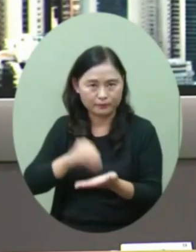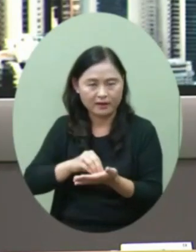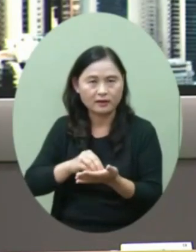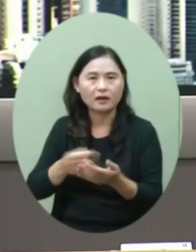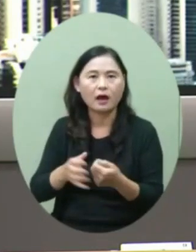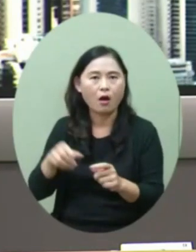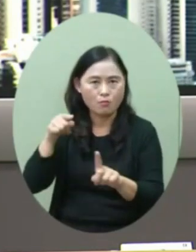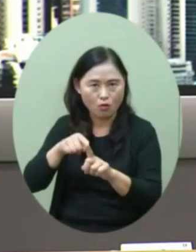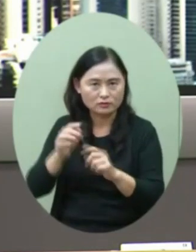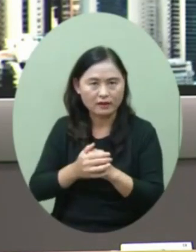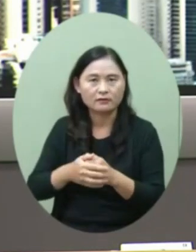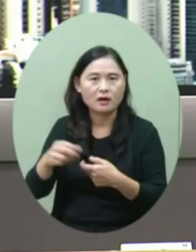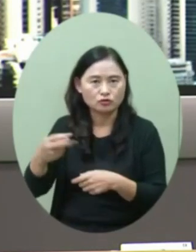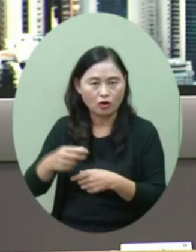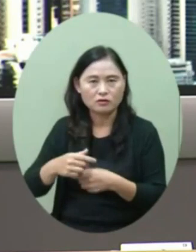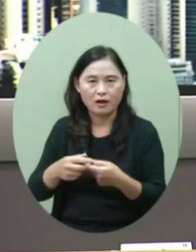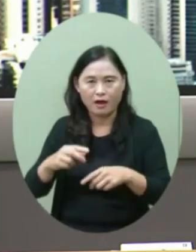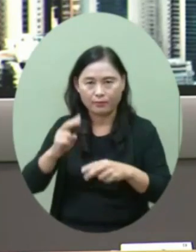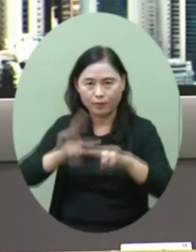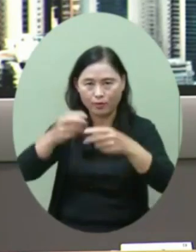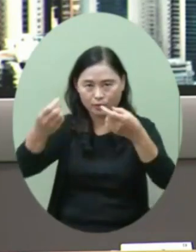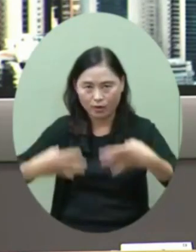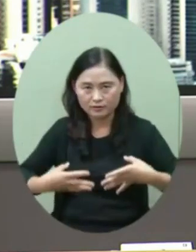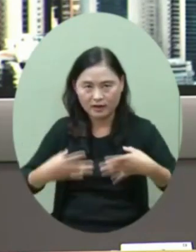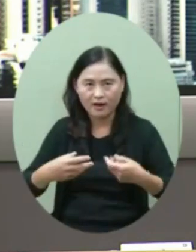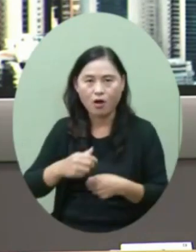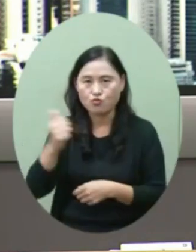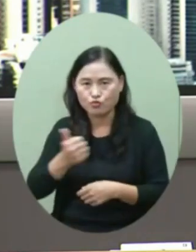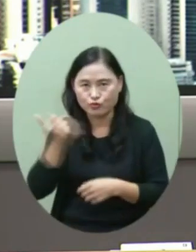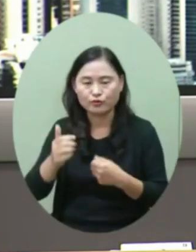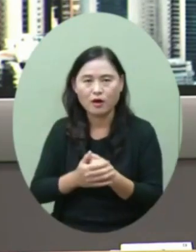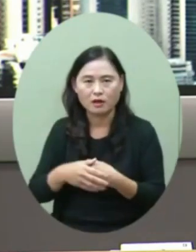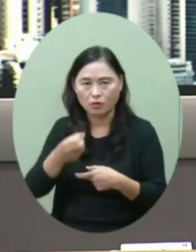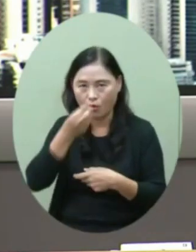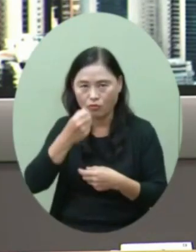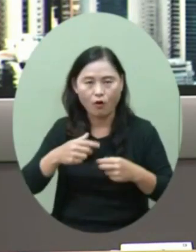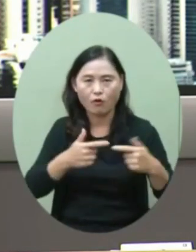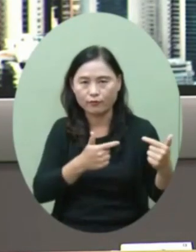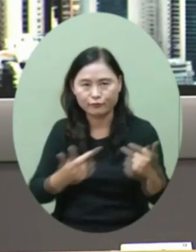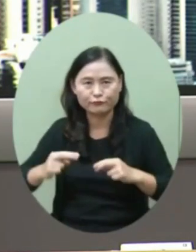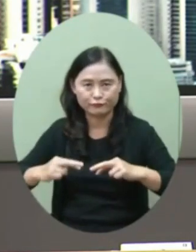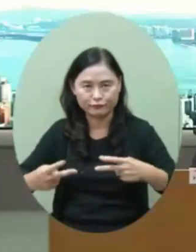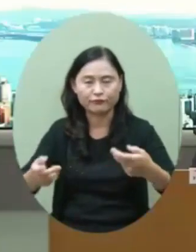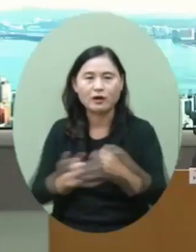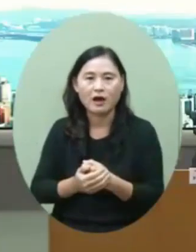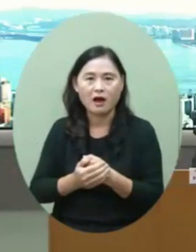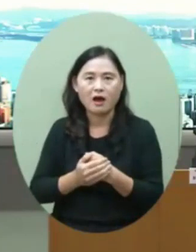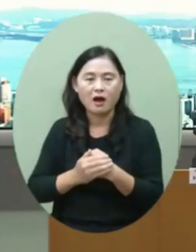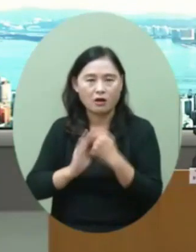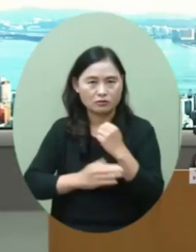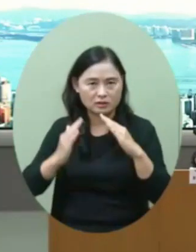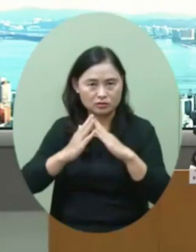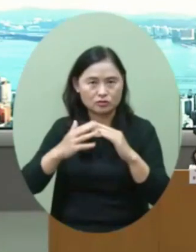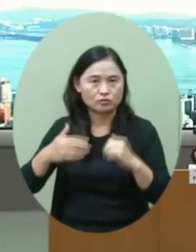the law. And then hopefully we could improve upon the one country, two system, and then we could